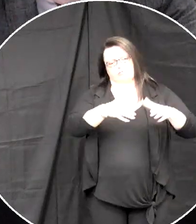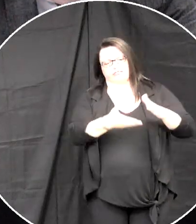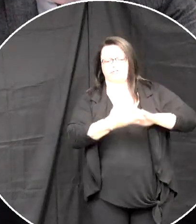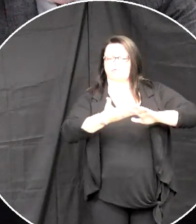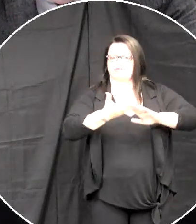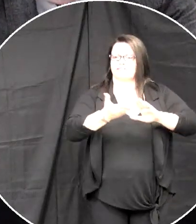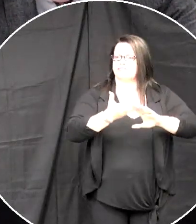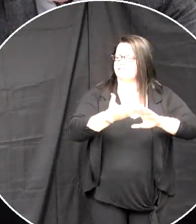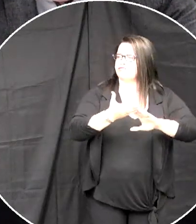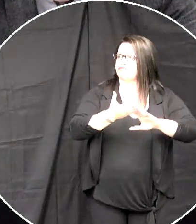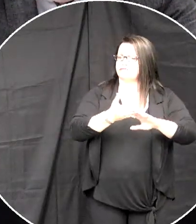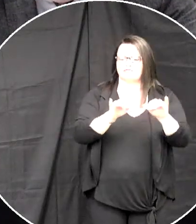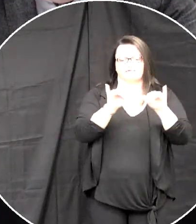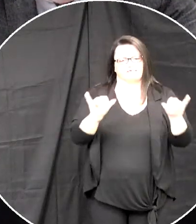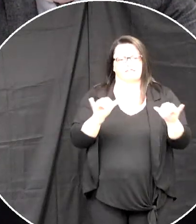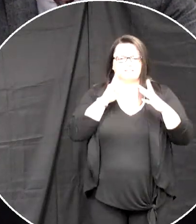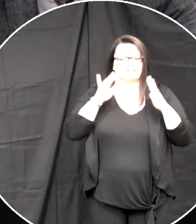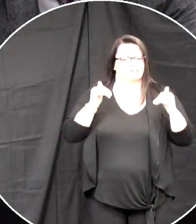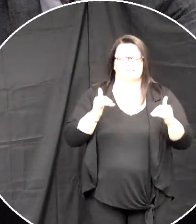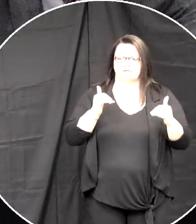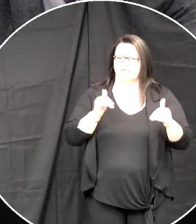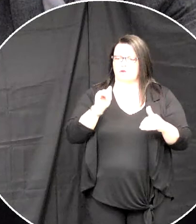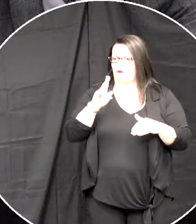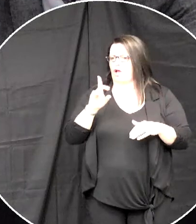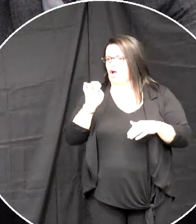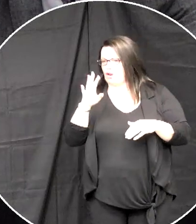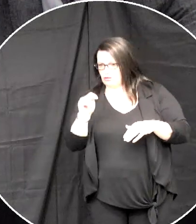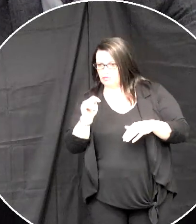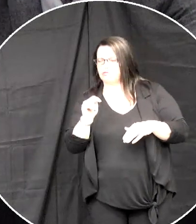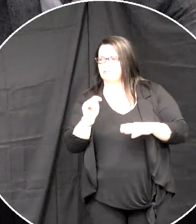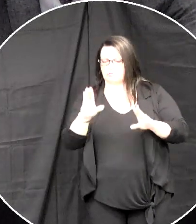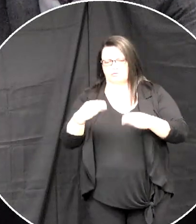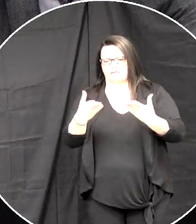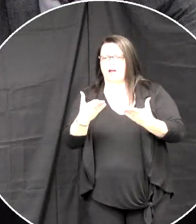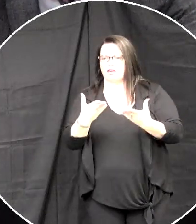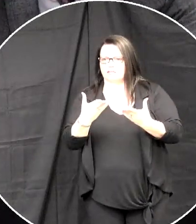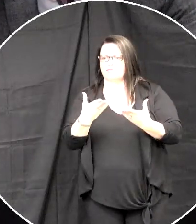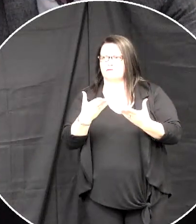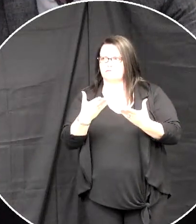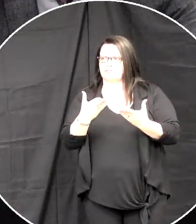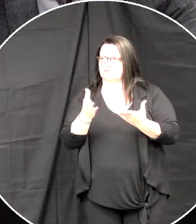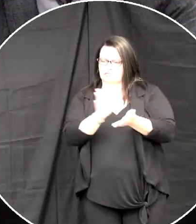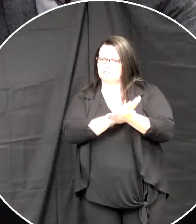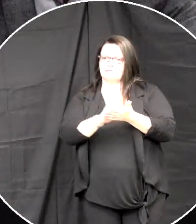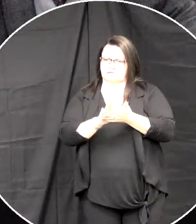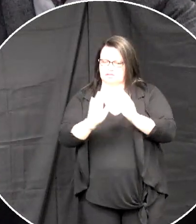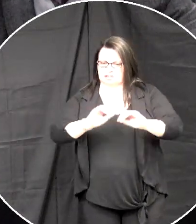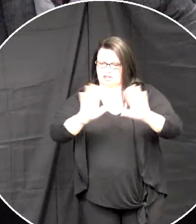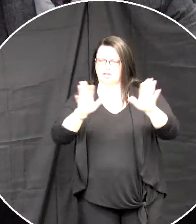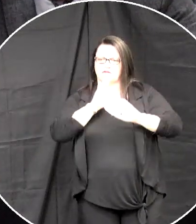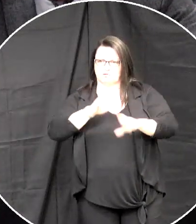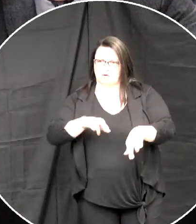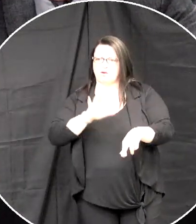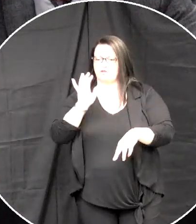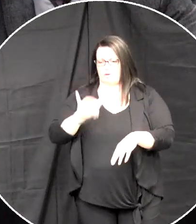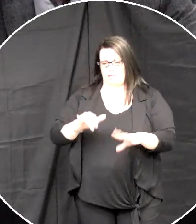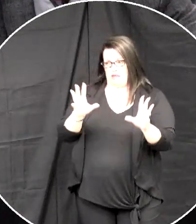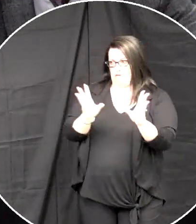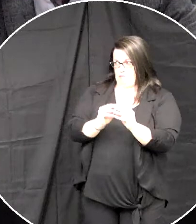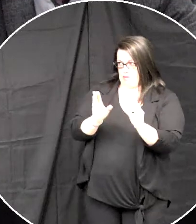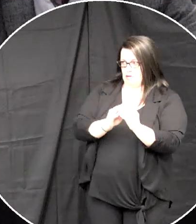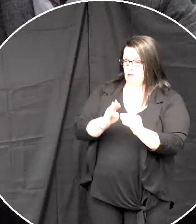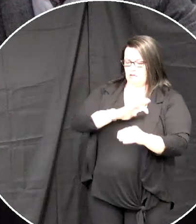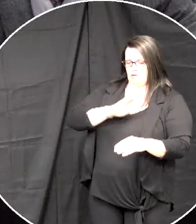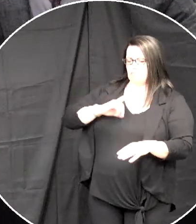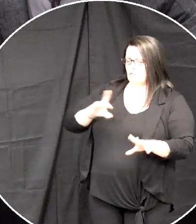and the auditors provided a clean report. At that meeting, the board accepted